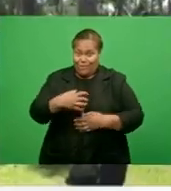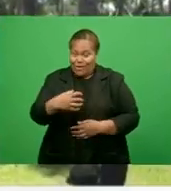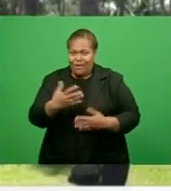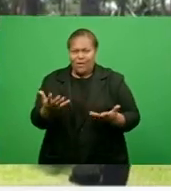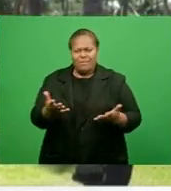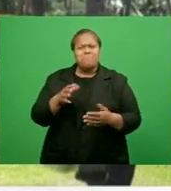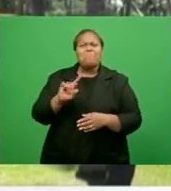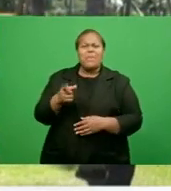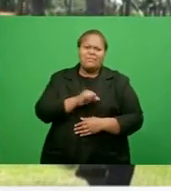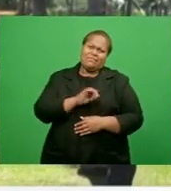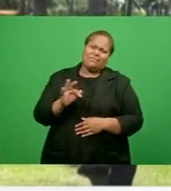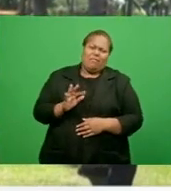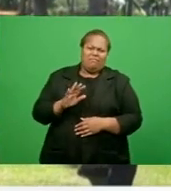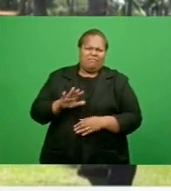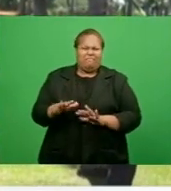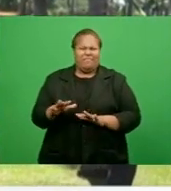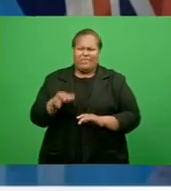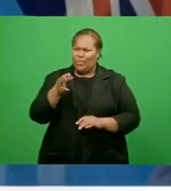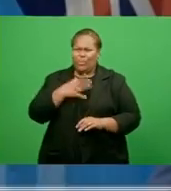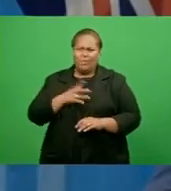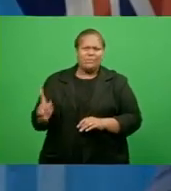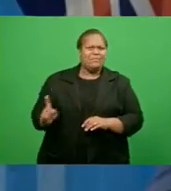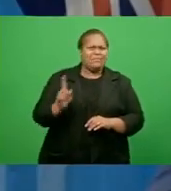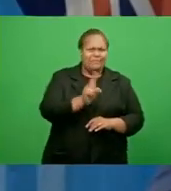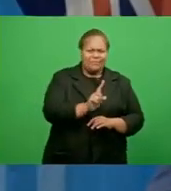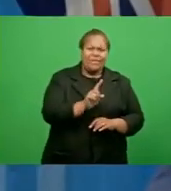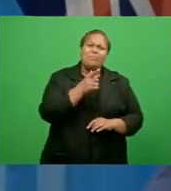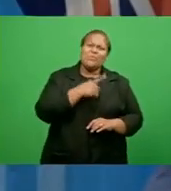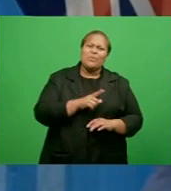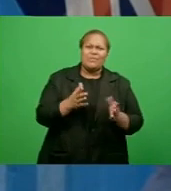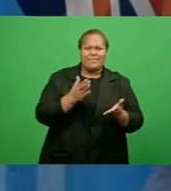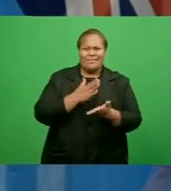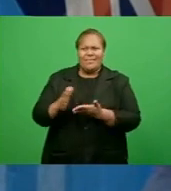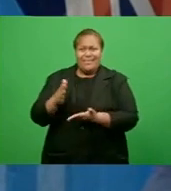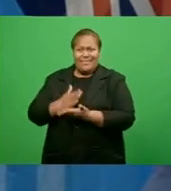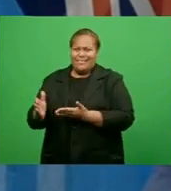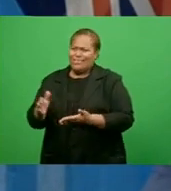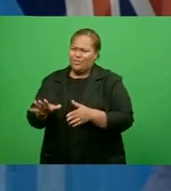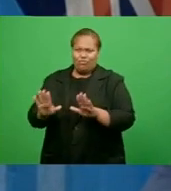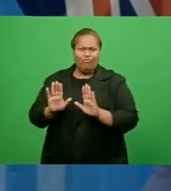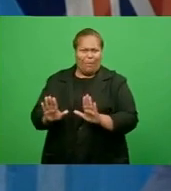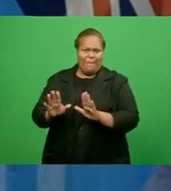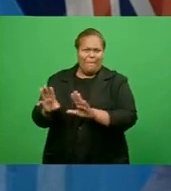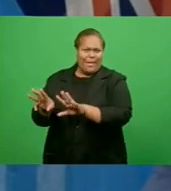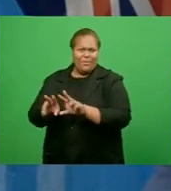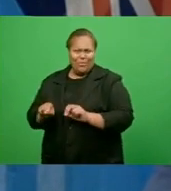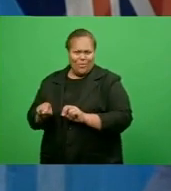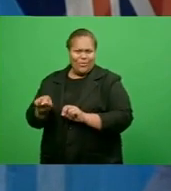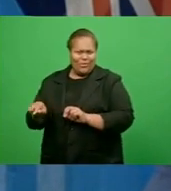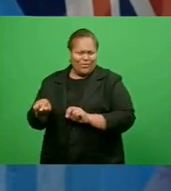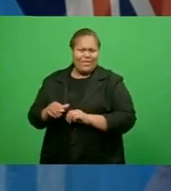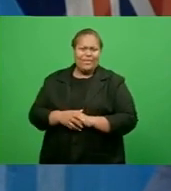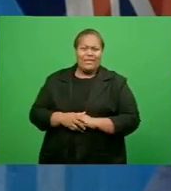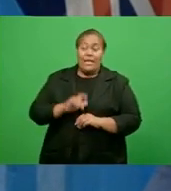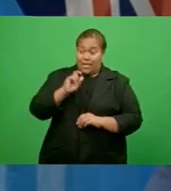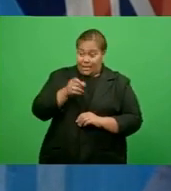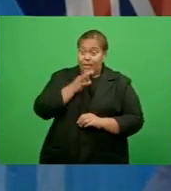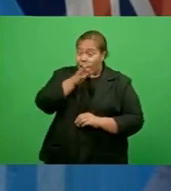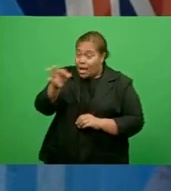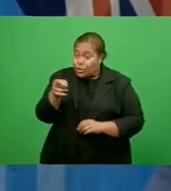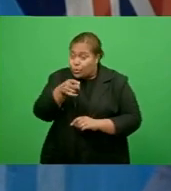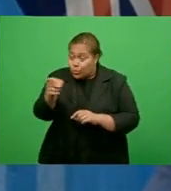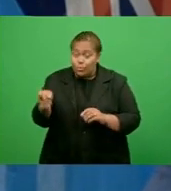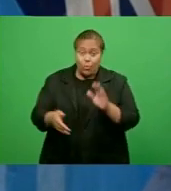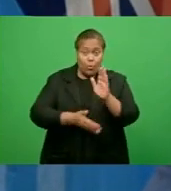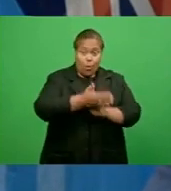fear they will lose their government assistance. If you are asked to go back to work for the weekend and you are getting a $220